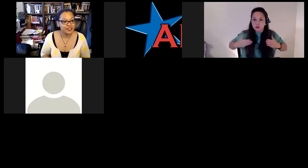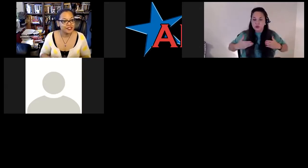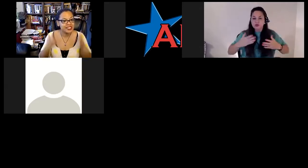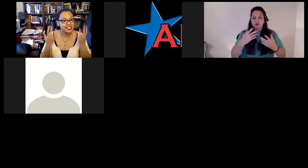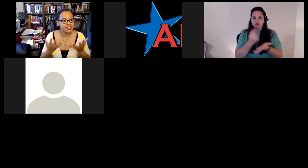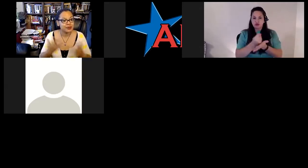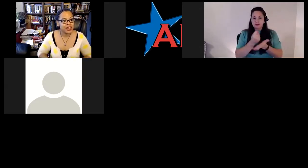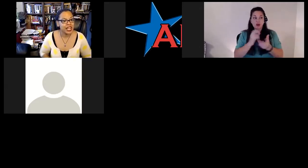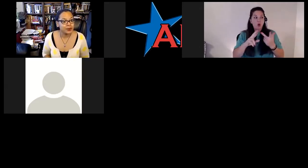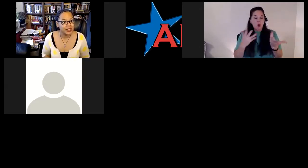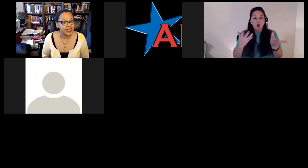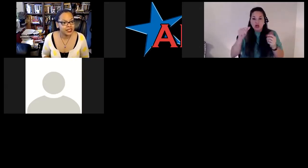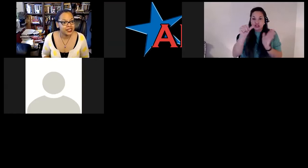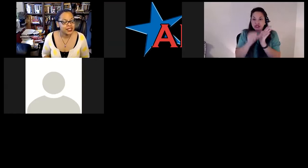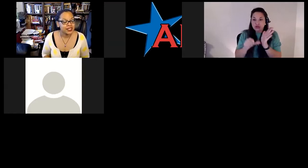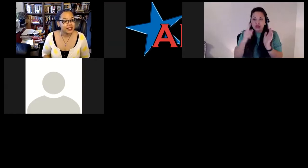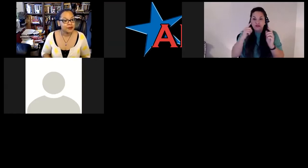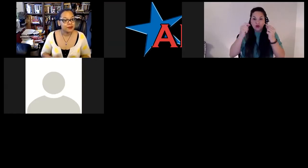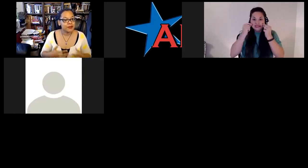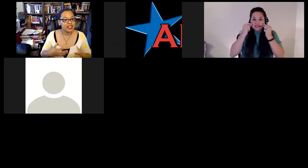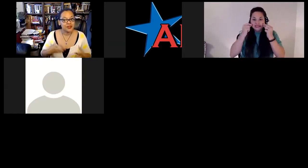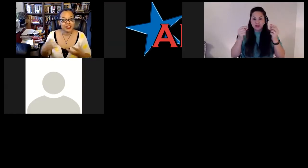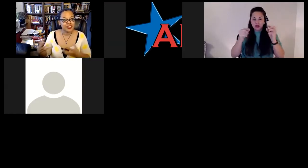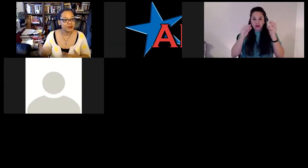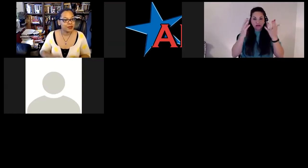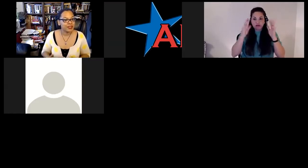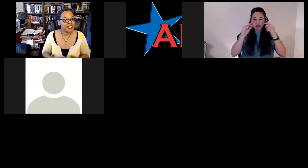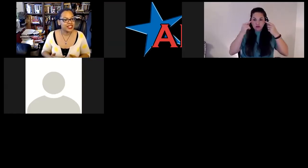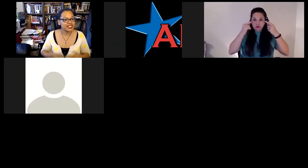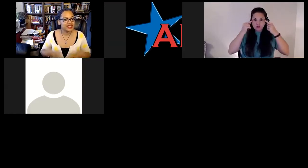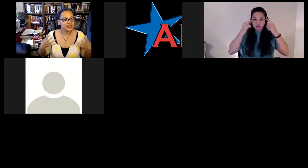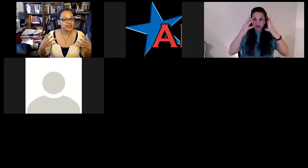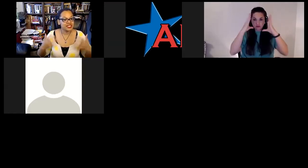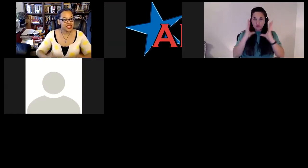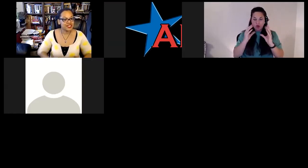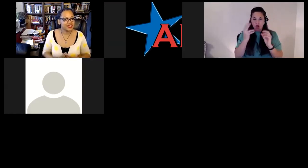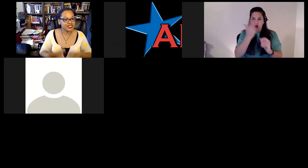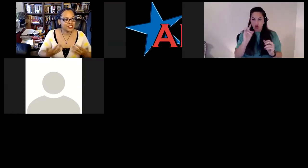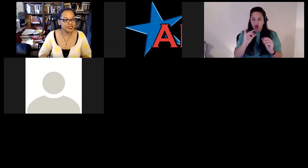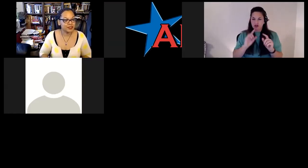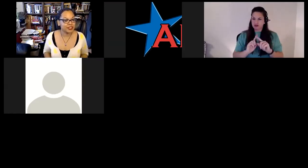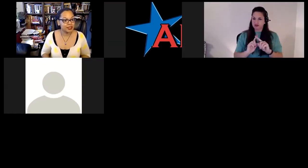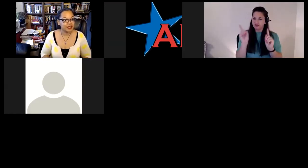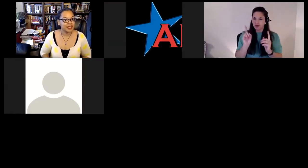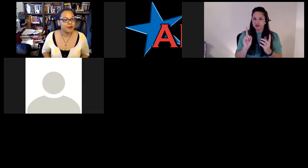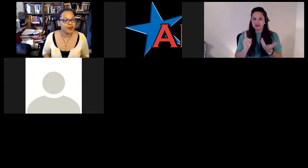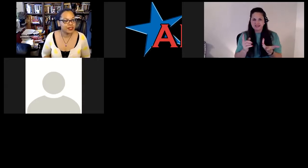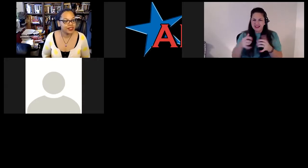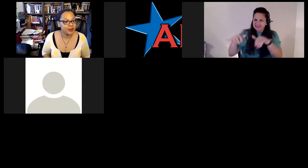your face can look more aquiline. As we talked about, like these sort of standards of